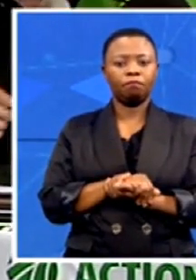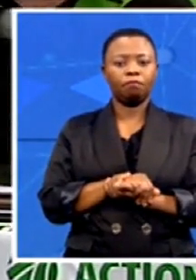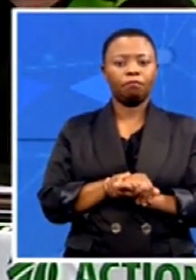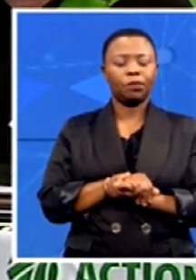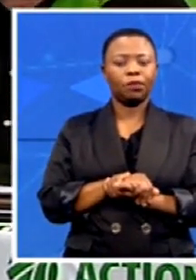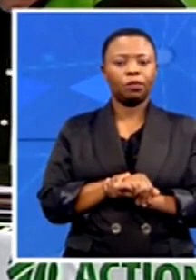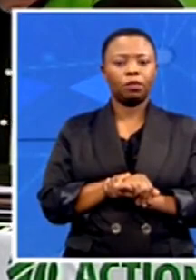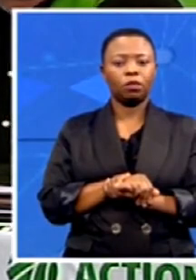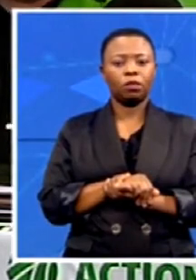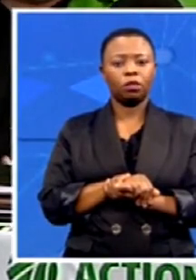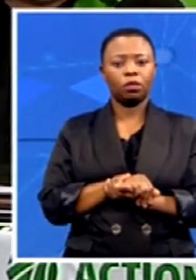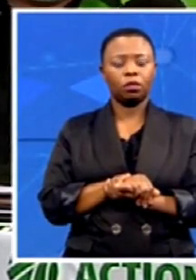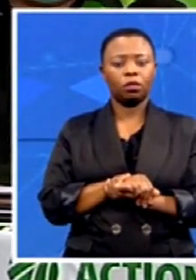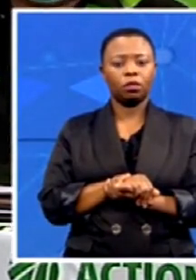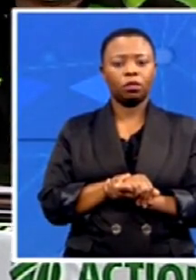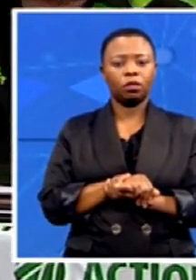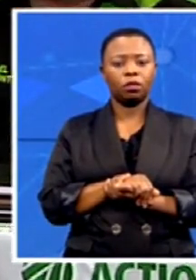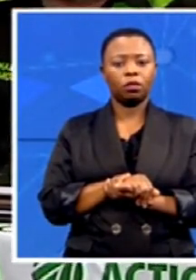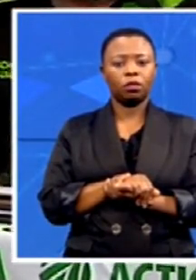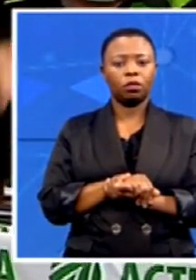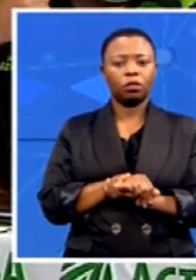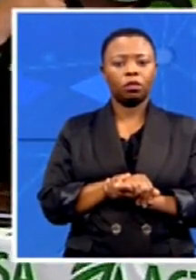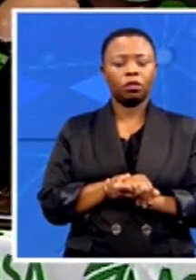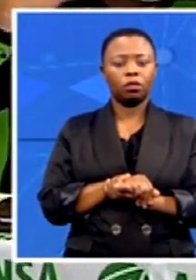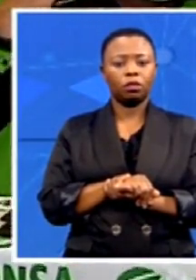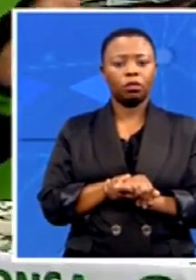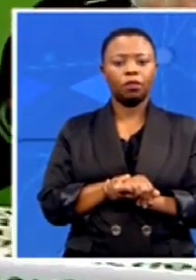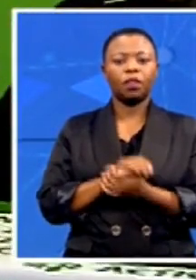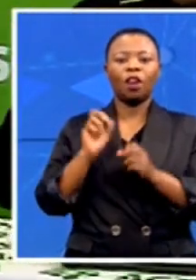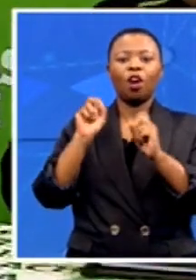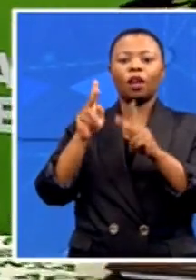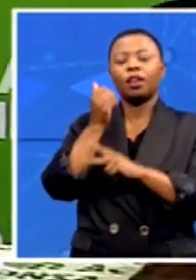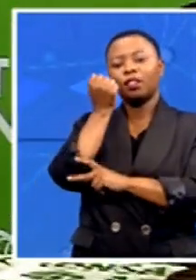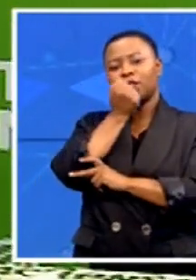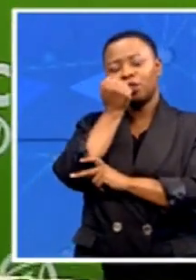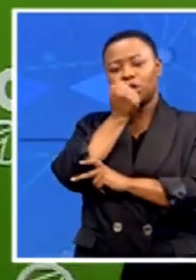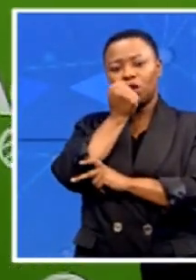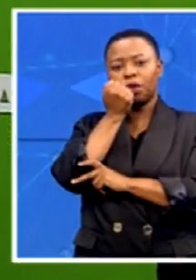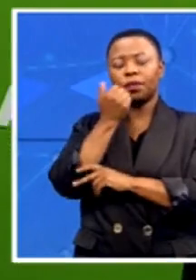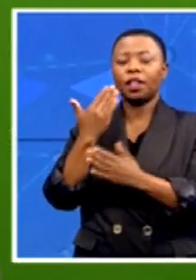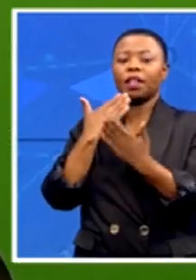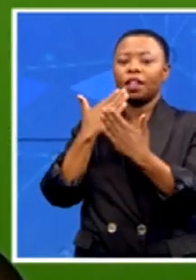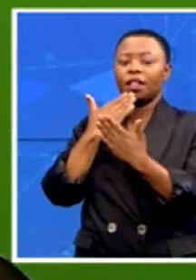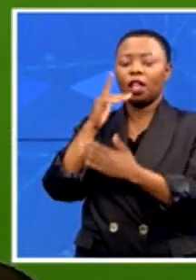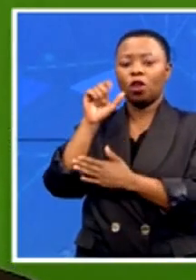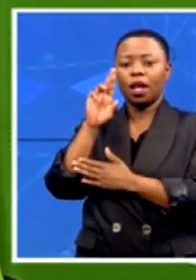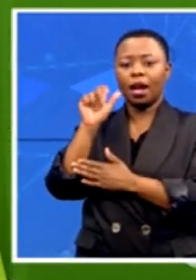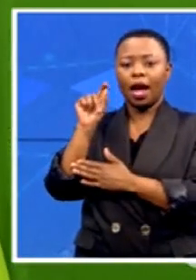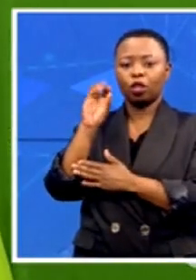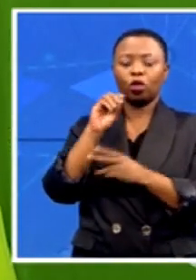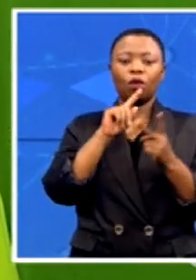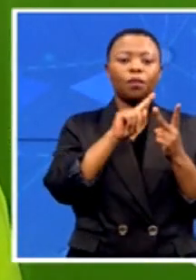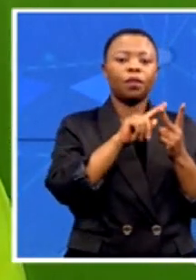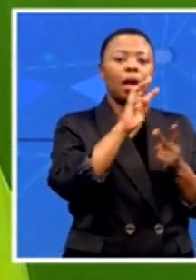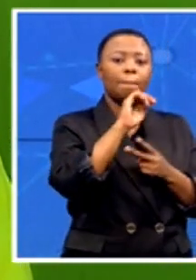Sorry. It's sanitized. Okay, sorry about this. Thank you, Lerato. Thank you, Michael. Thanks to our